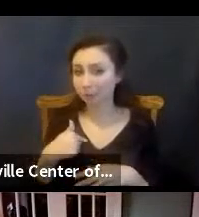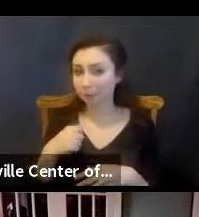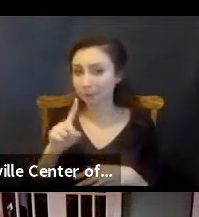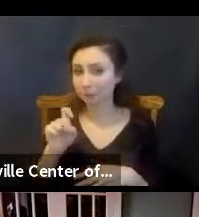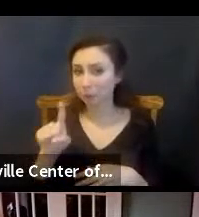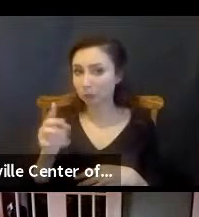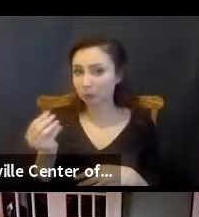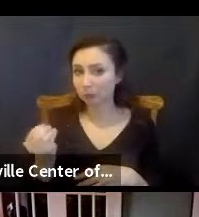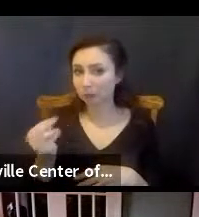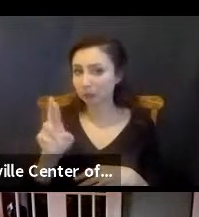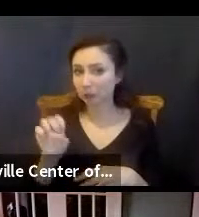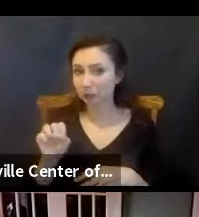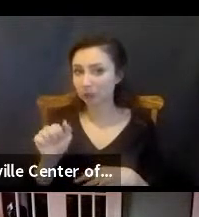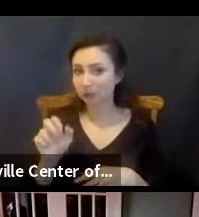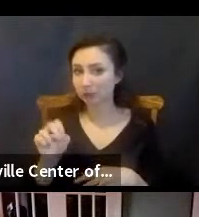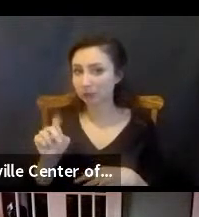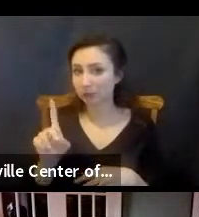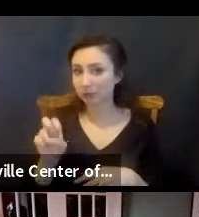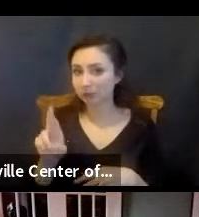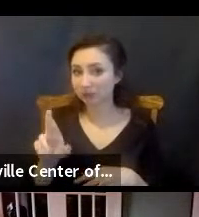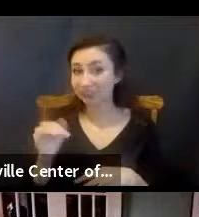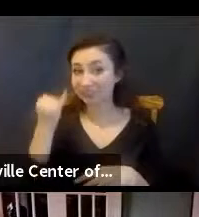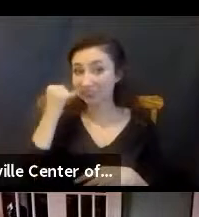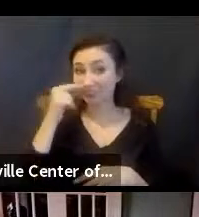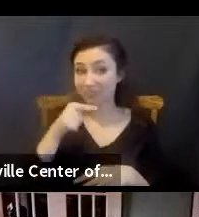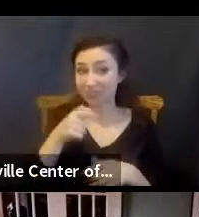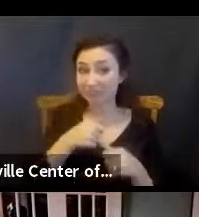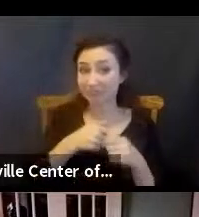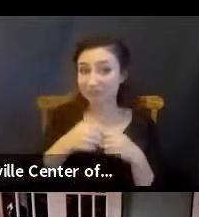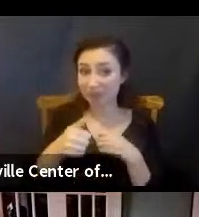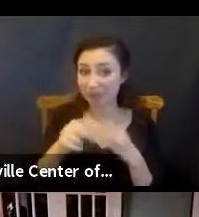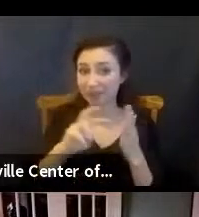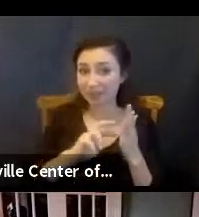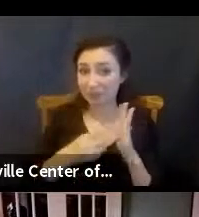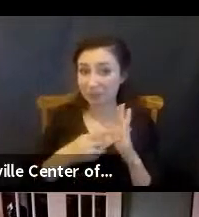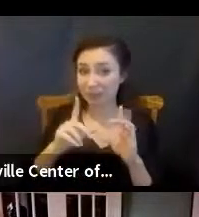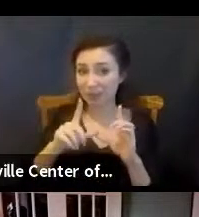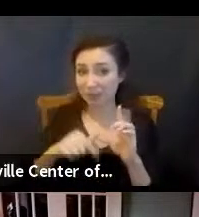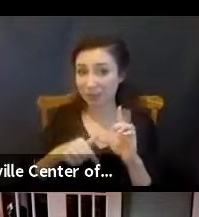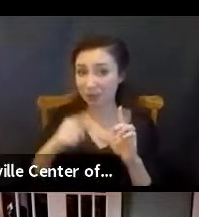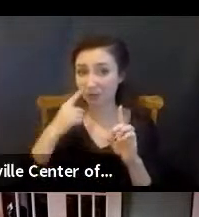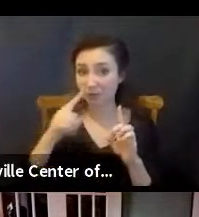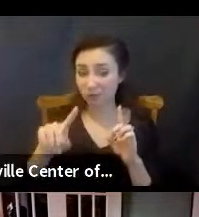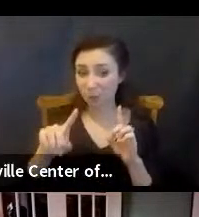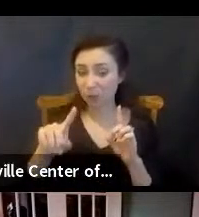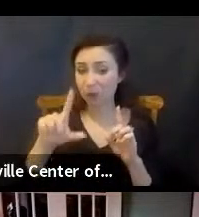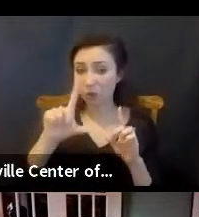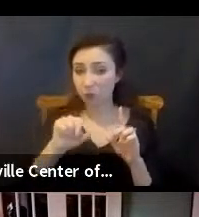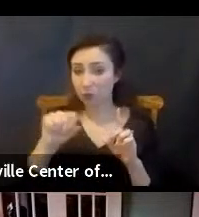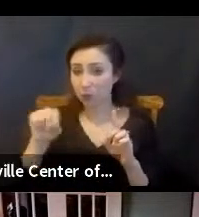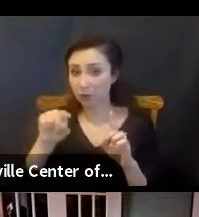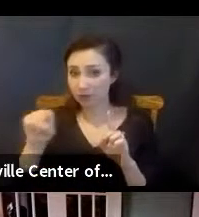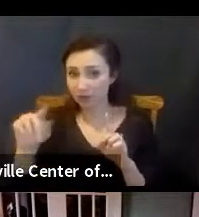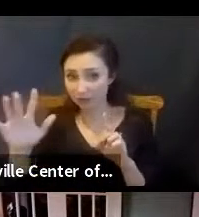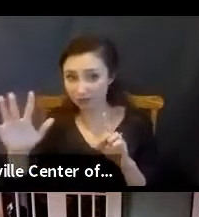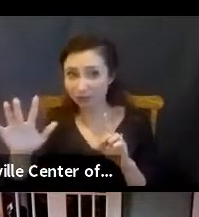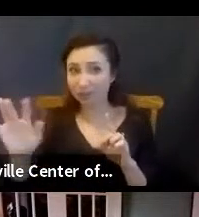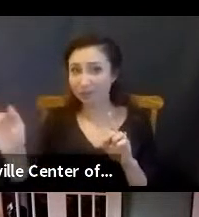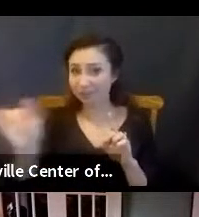Mr. Sanders, if this were to pass, is the expiration date on 2020-5 the same